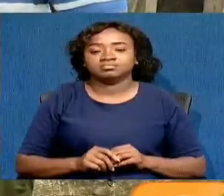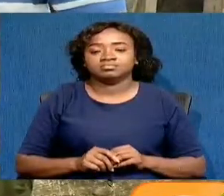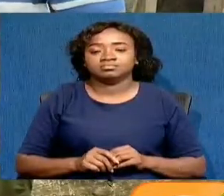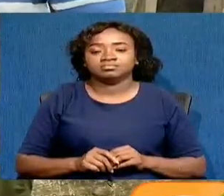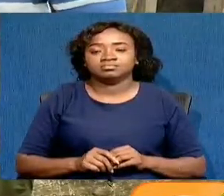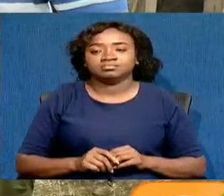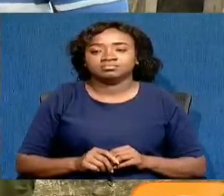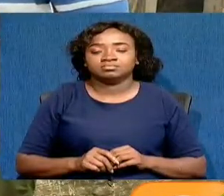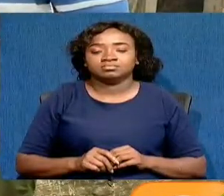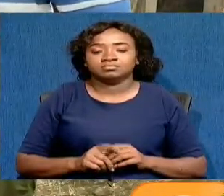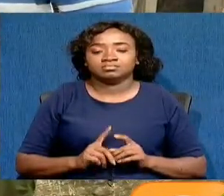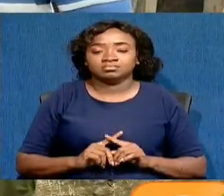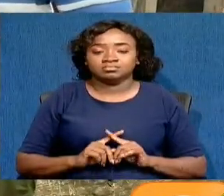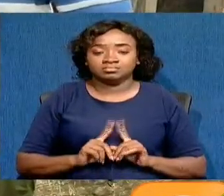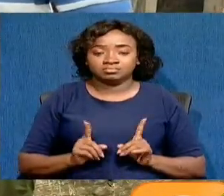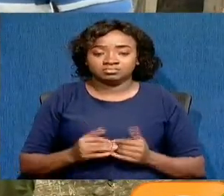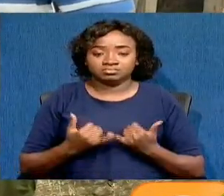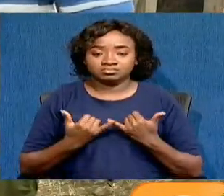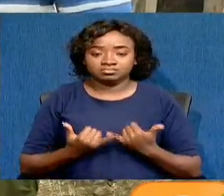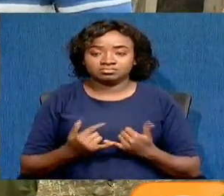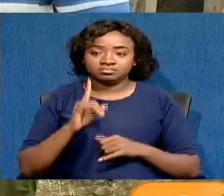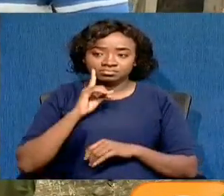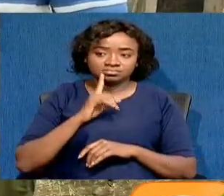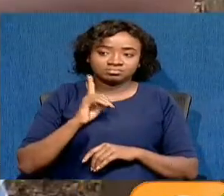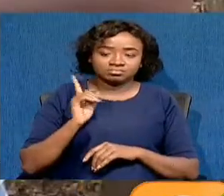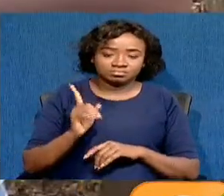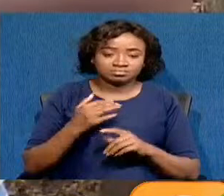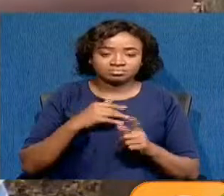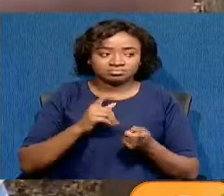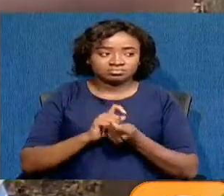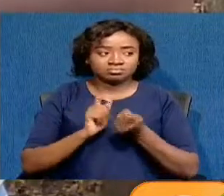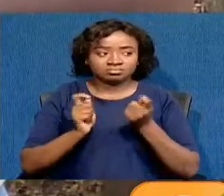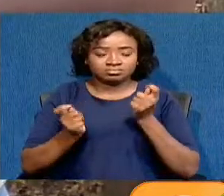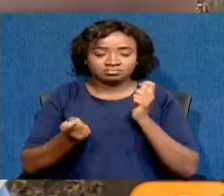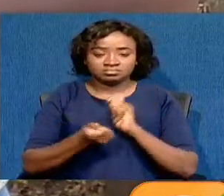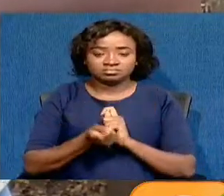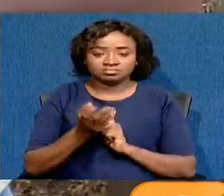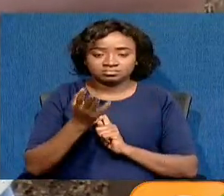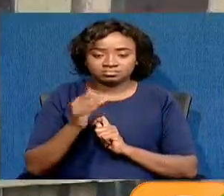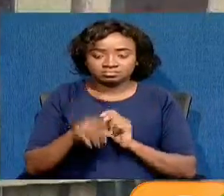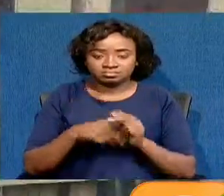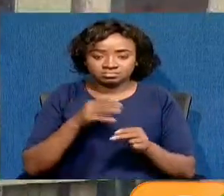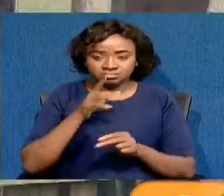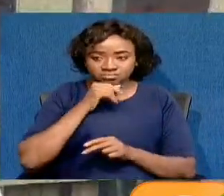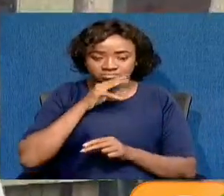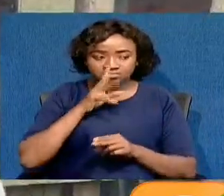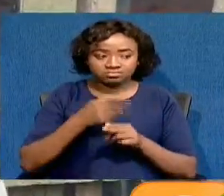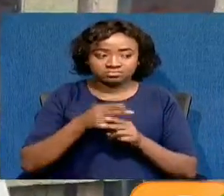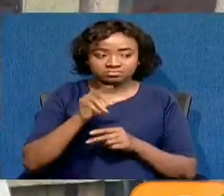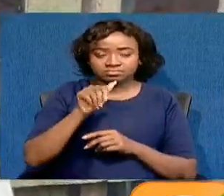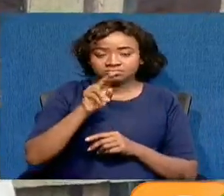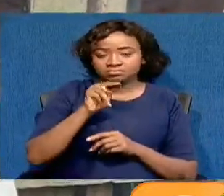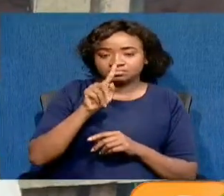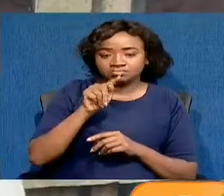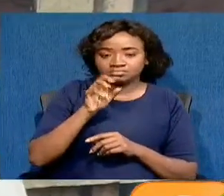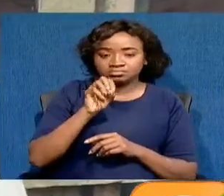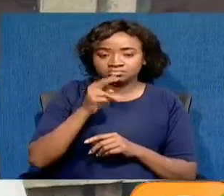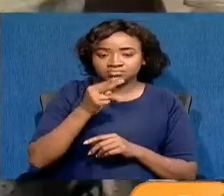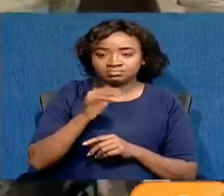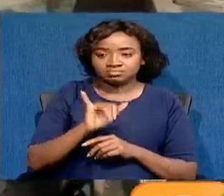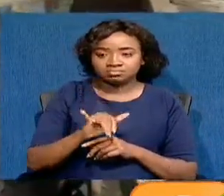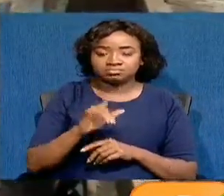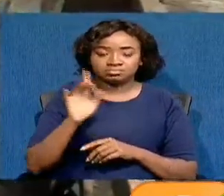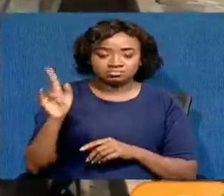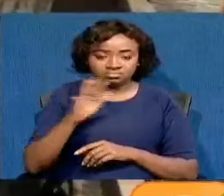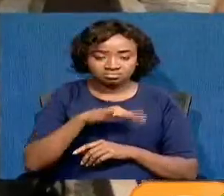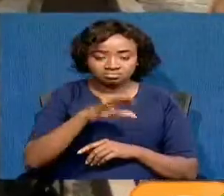farm. Now, a shift is underway. Anthony Mugai, a dairy farmer in Matwiku village, is